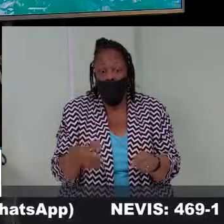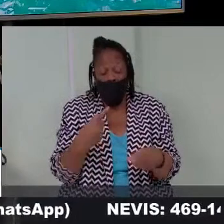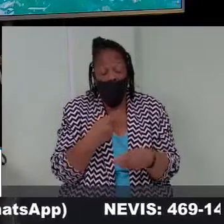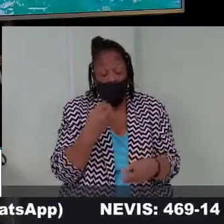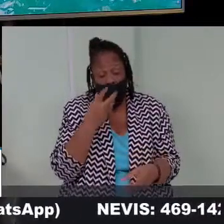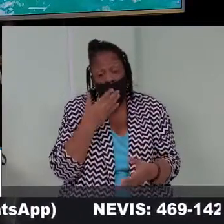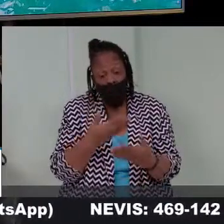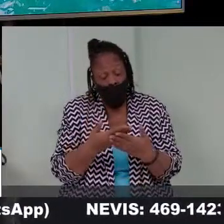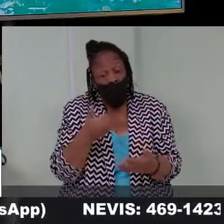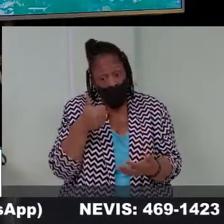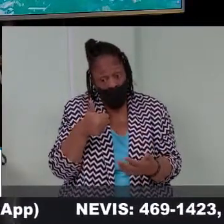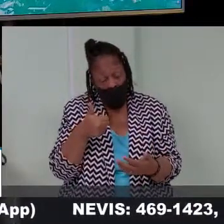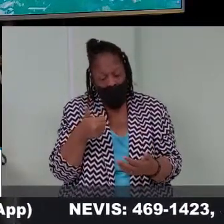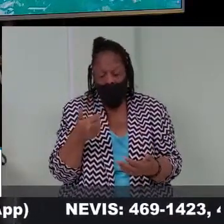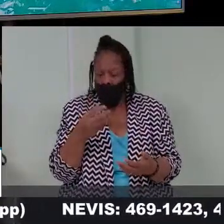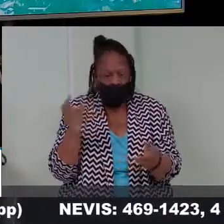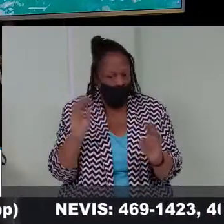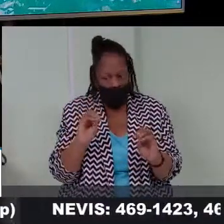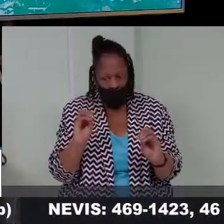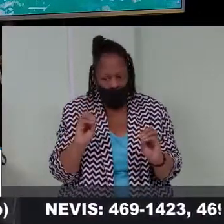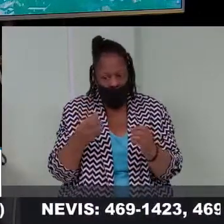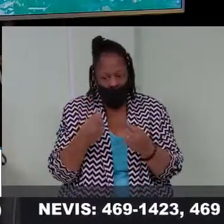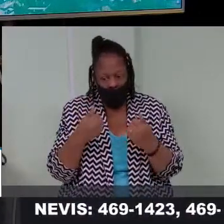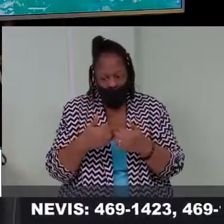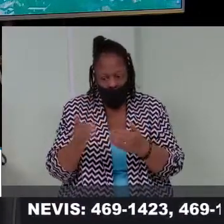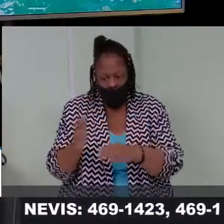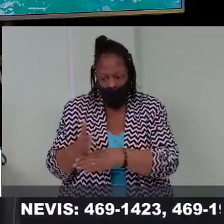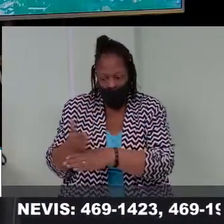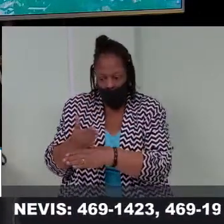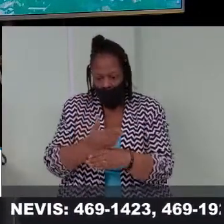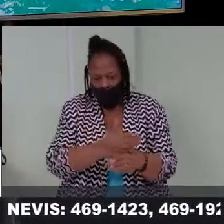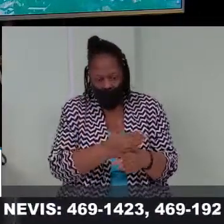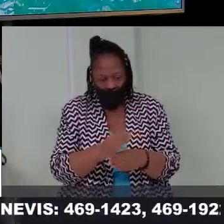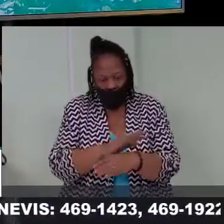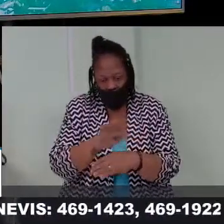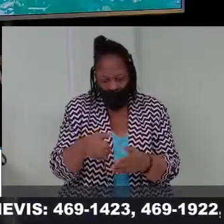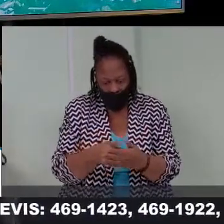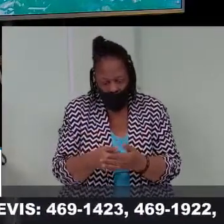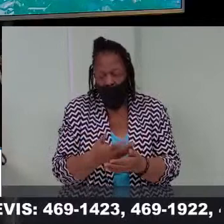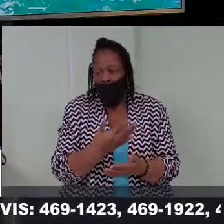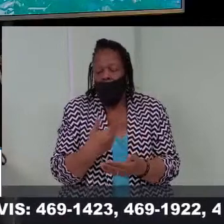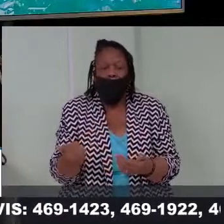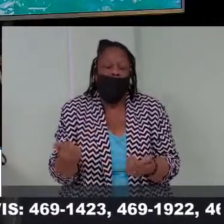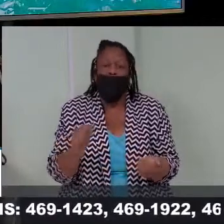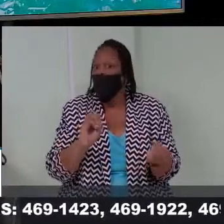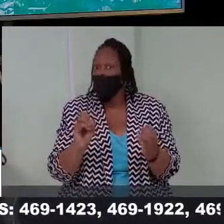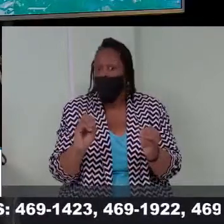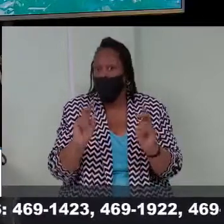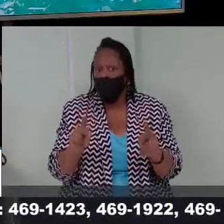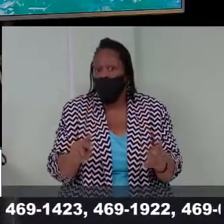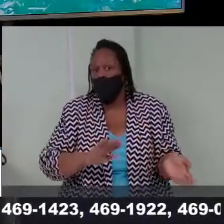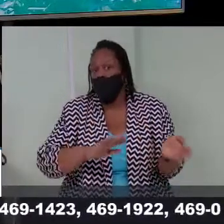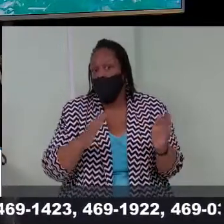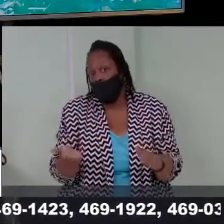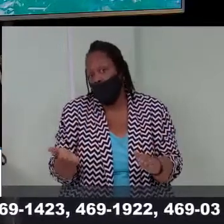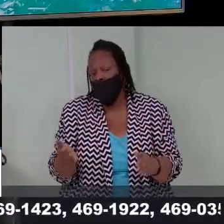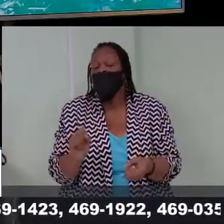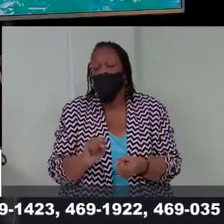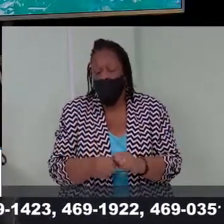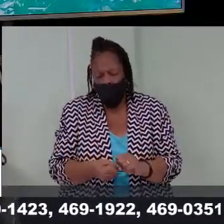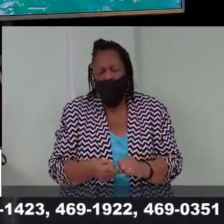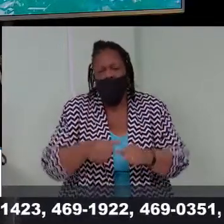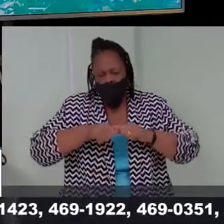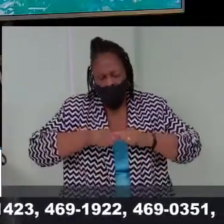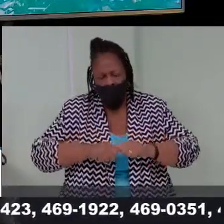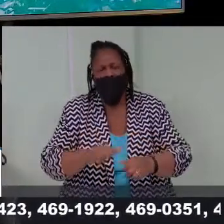major hospitalizations or deaths, and this gesture today would go a long way in keeping us in a continued safe manner.